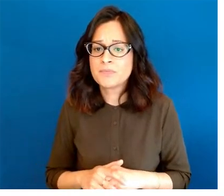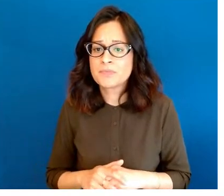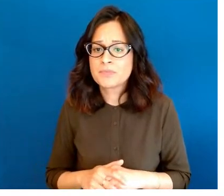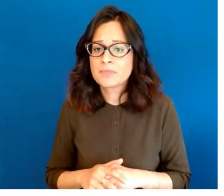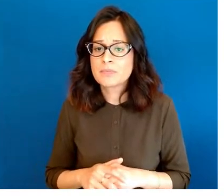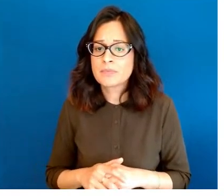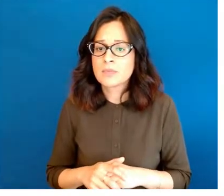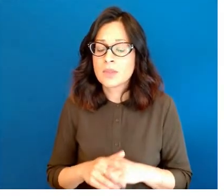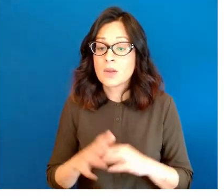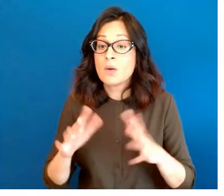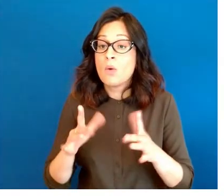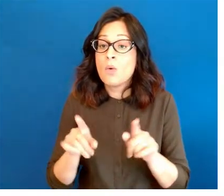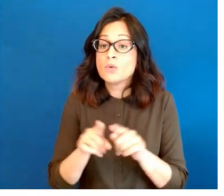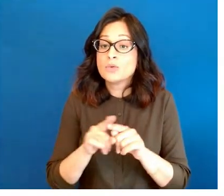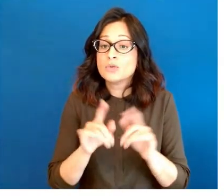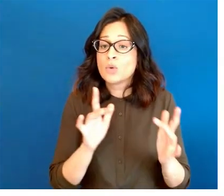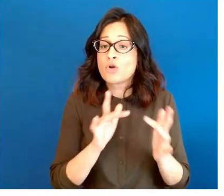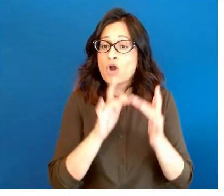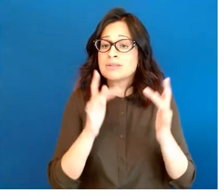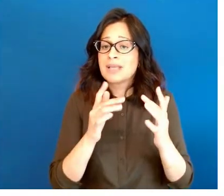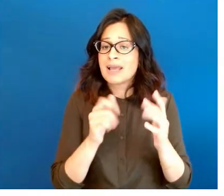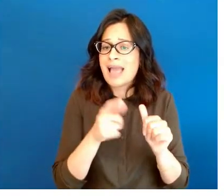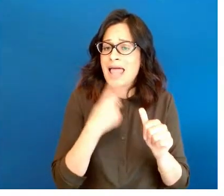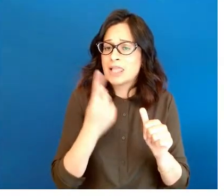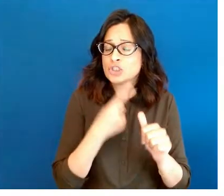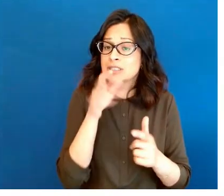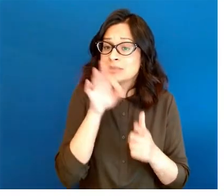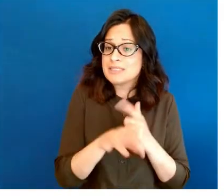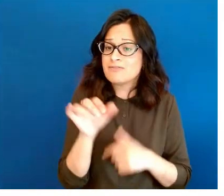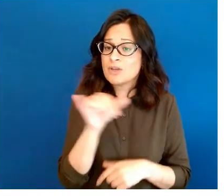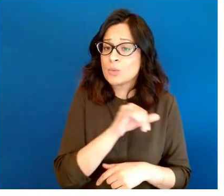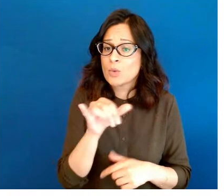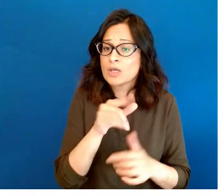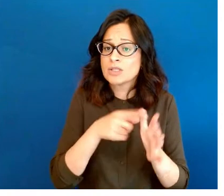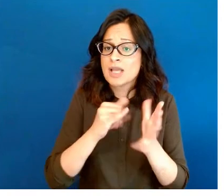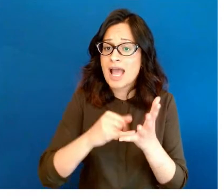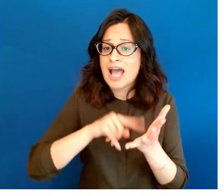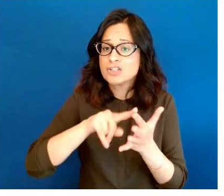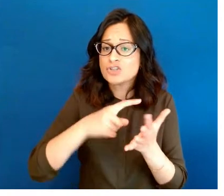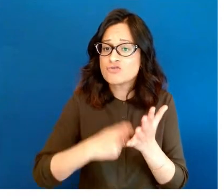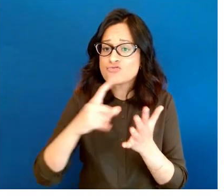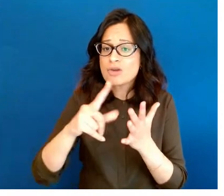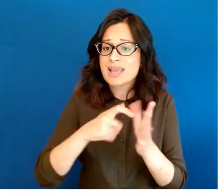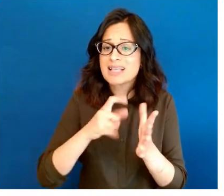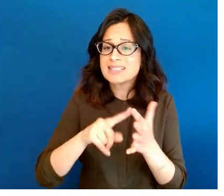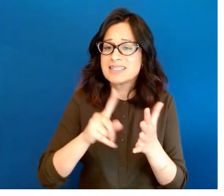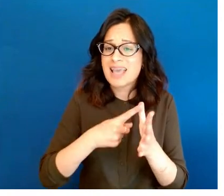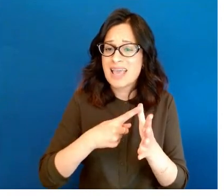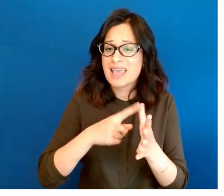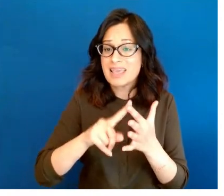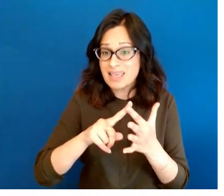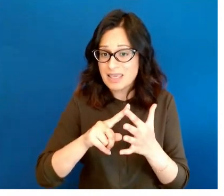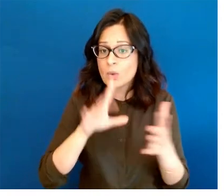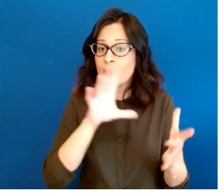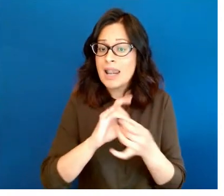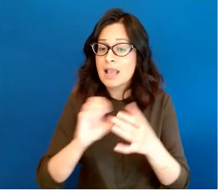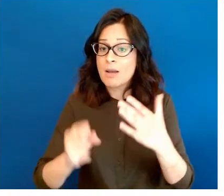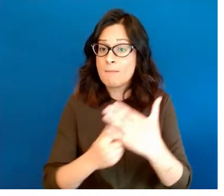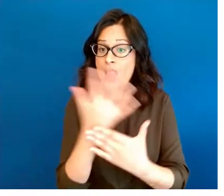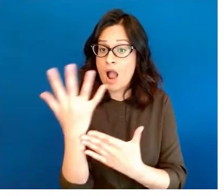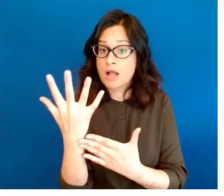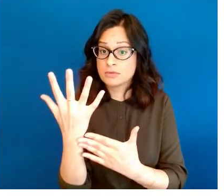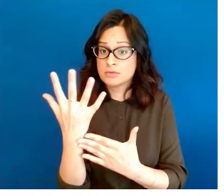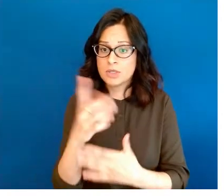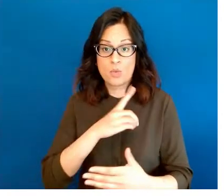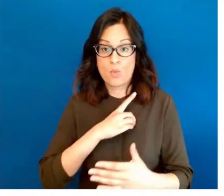contact allergies, in particularly to the Asteraceae family of plants, and that is found about 10% of